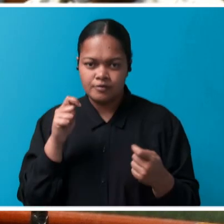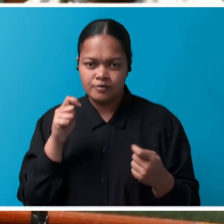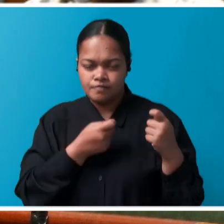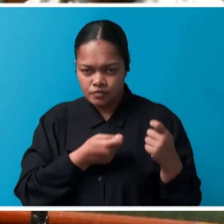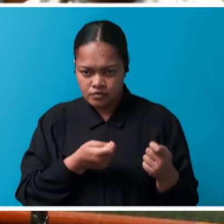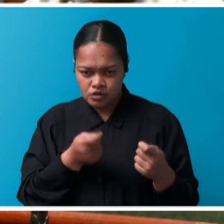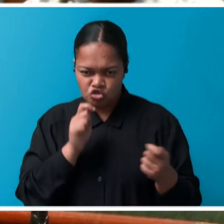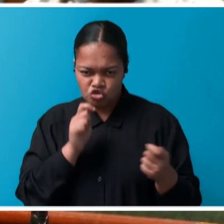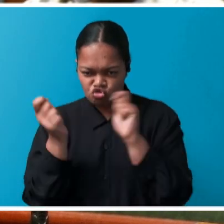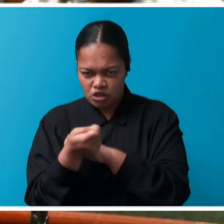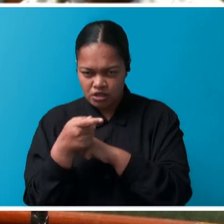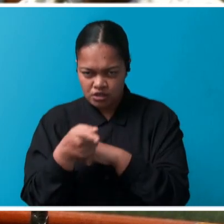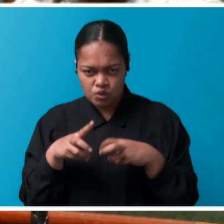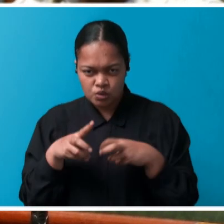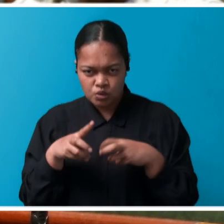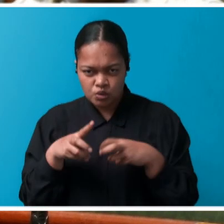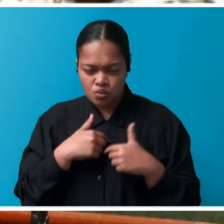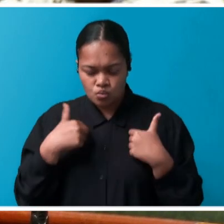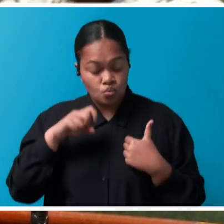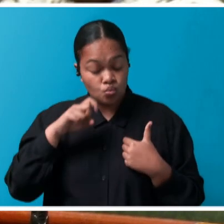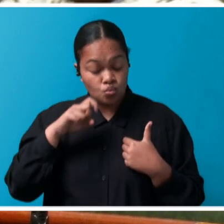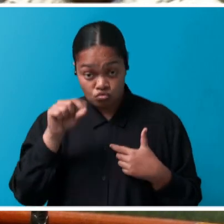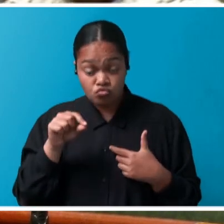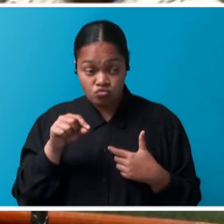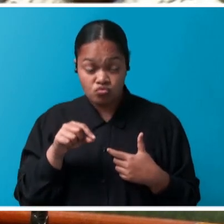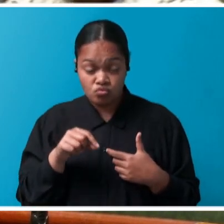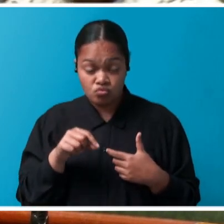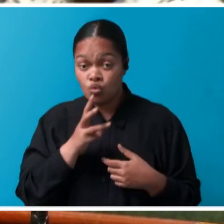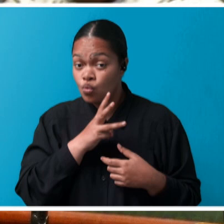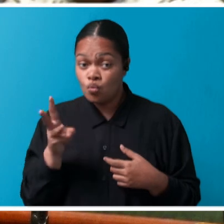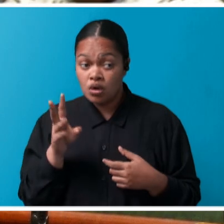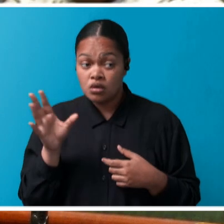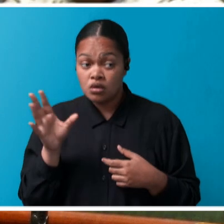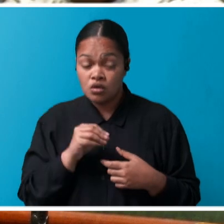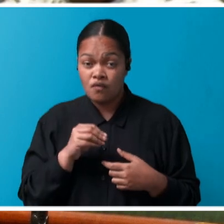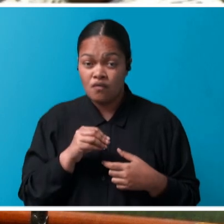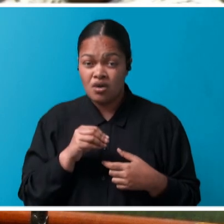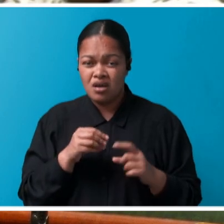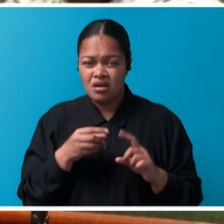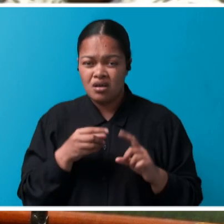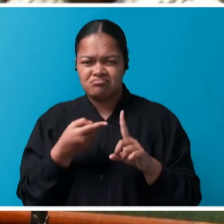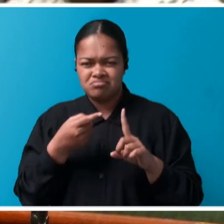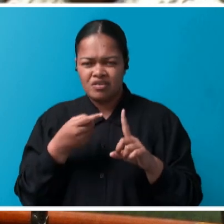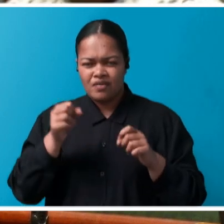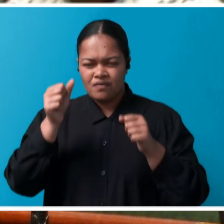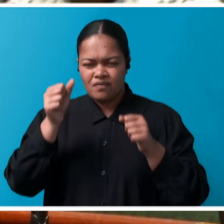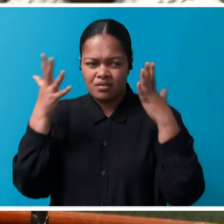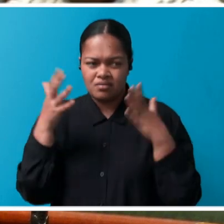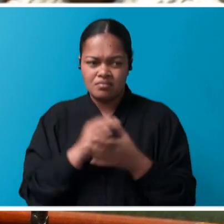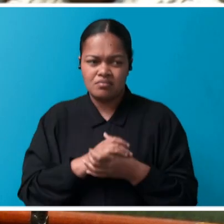path, and we will do it. Let us remember the word of Noam Chomsky. There are no magic